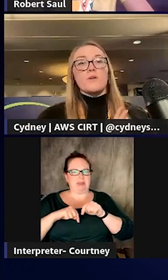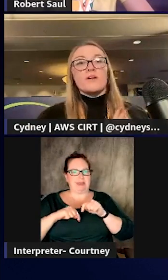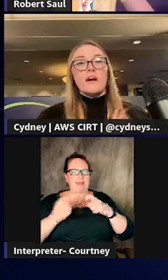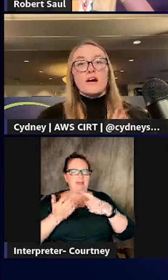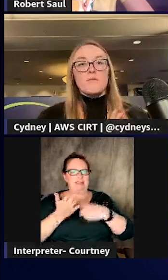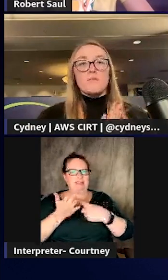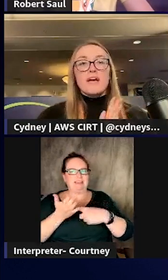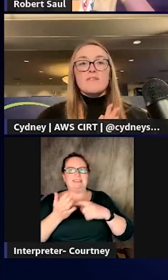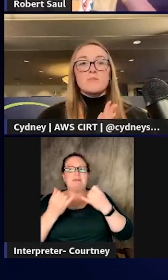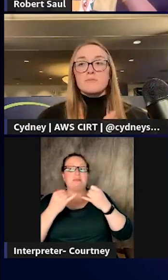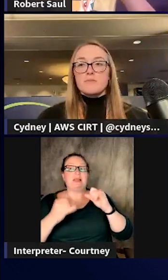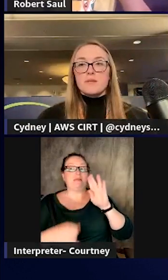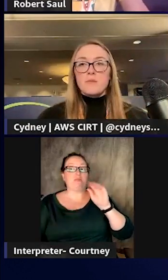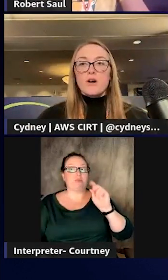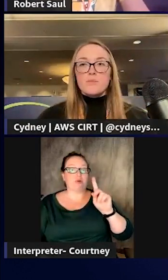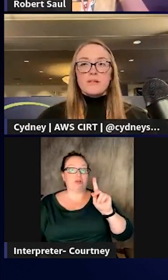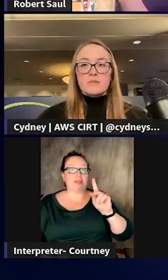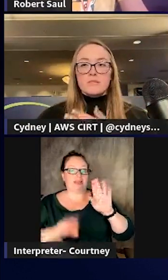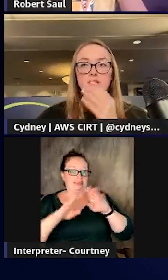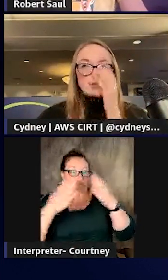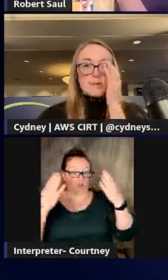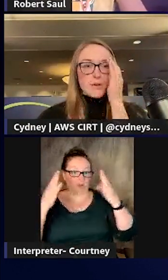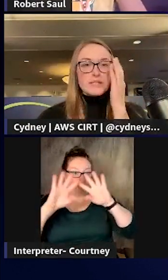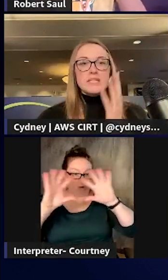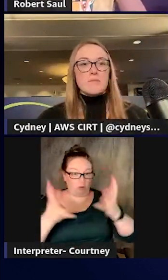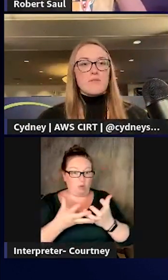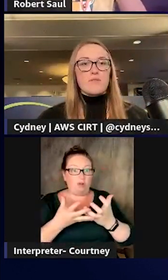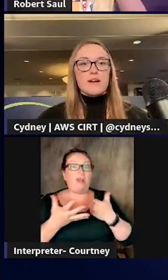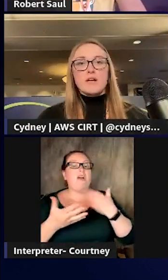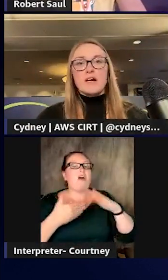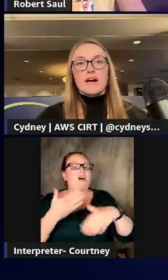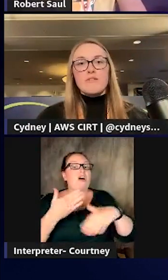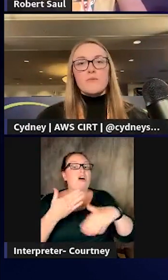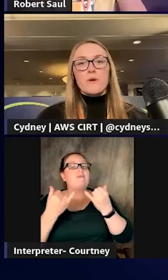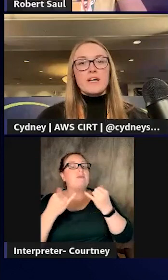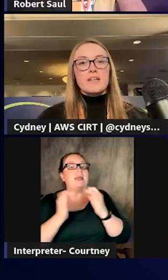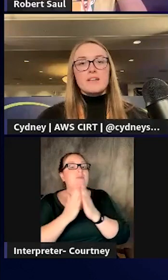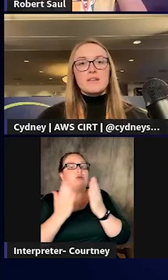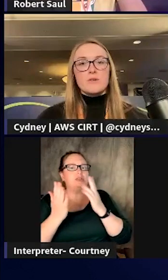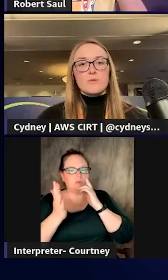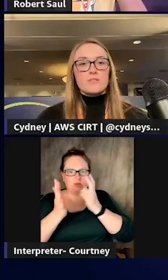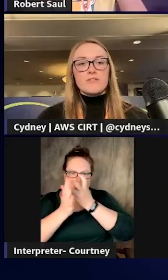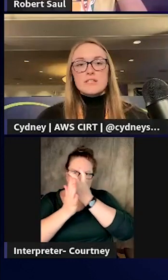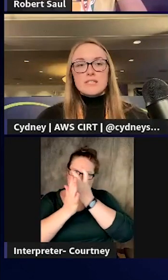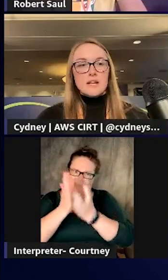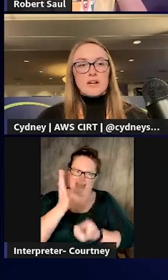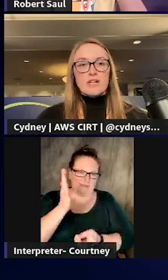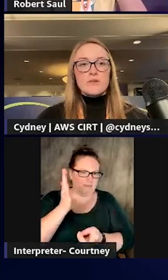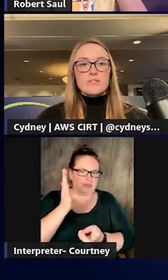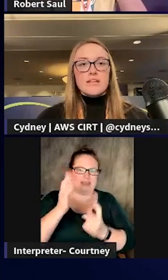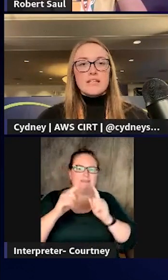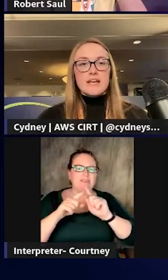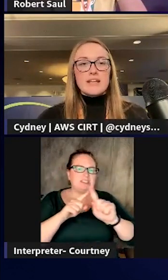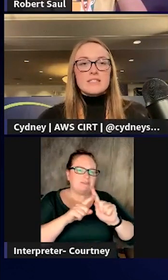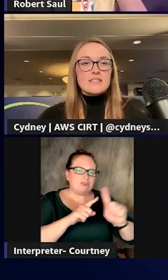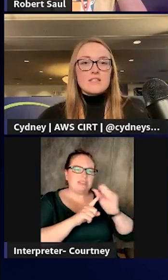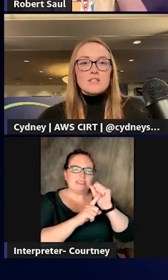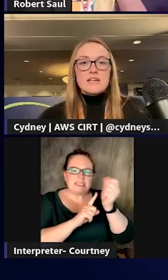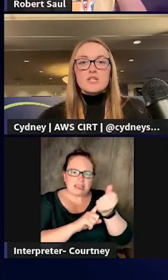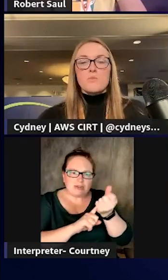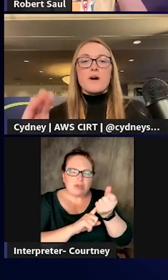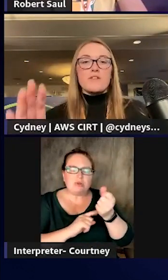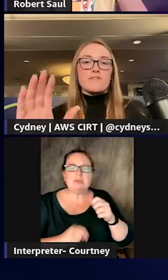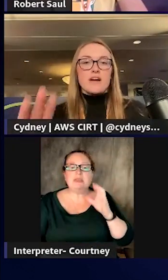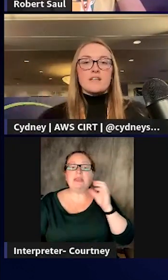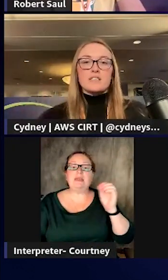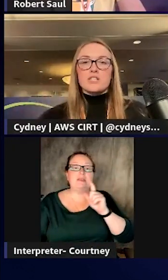whole. We have all the playbooks here. We go in depth, right, of what different scenarios, and it's such